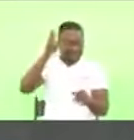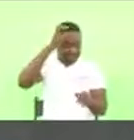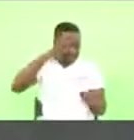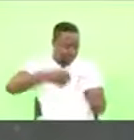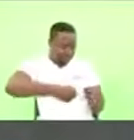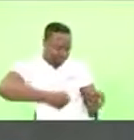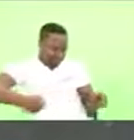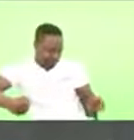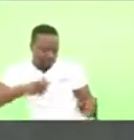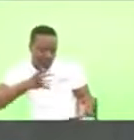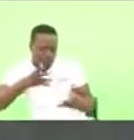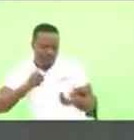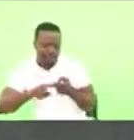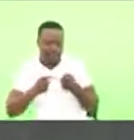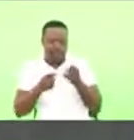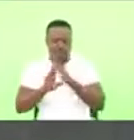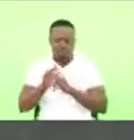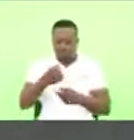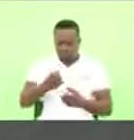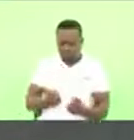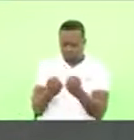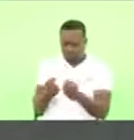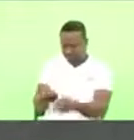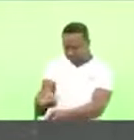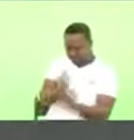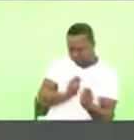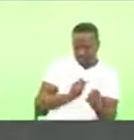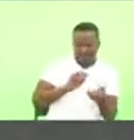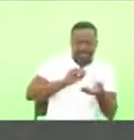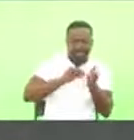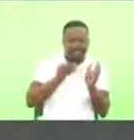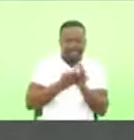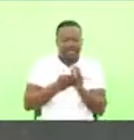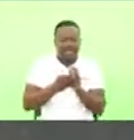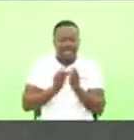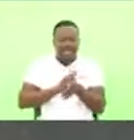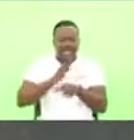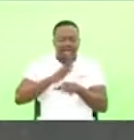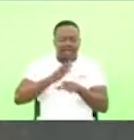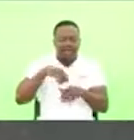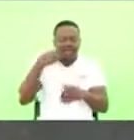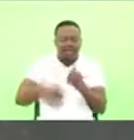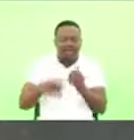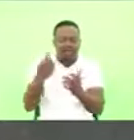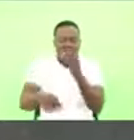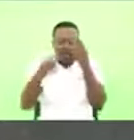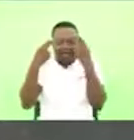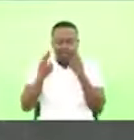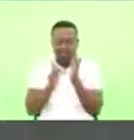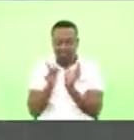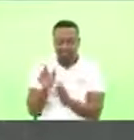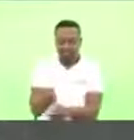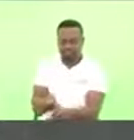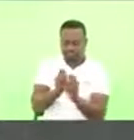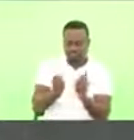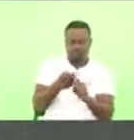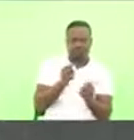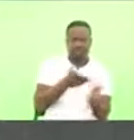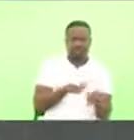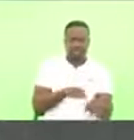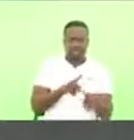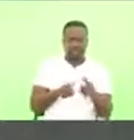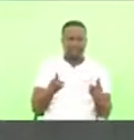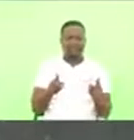it. So finally, Christ was raised from the dead. But Matthew reported that there was